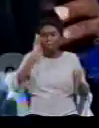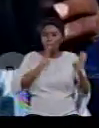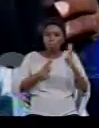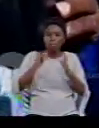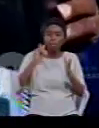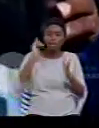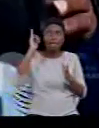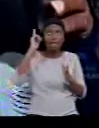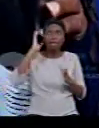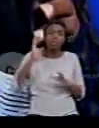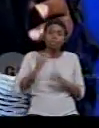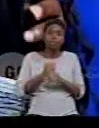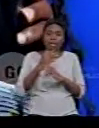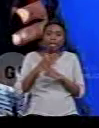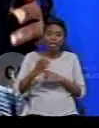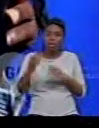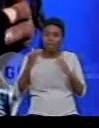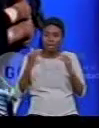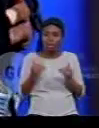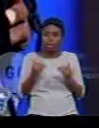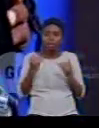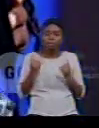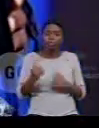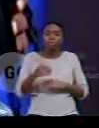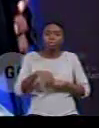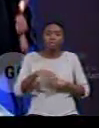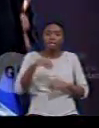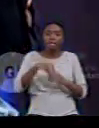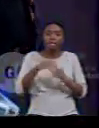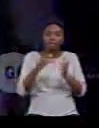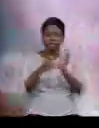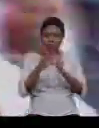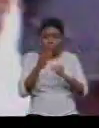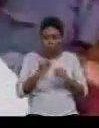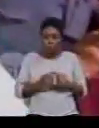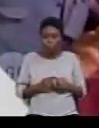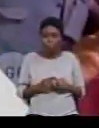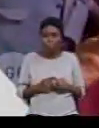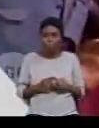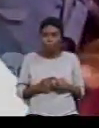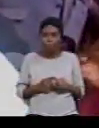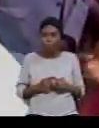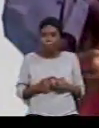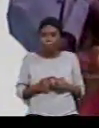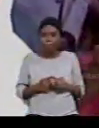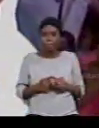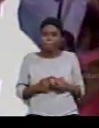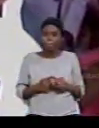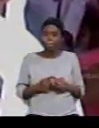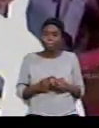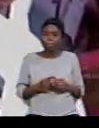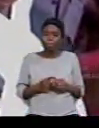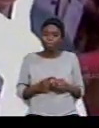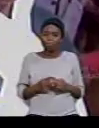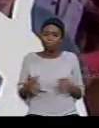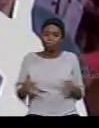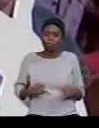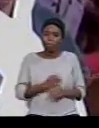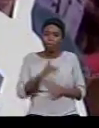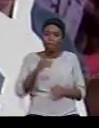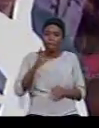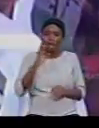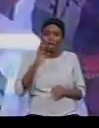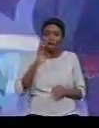away right there tonight in Jesus' name. Prostate cancer, you are